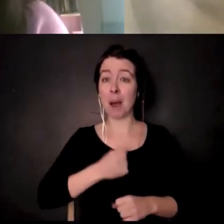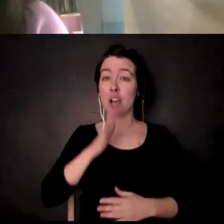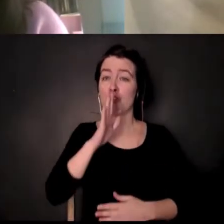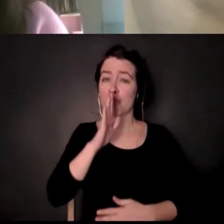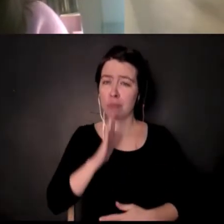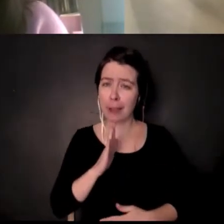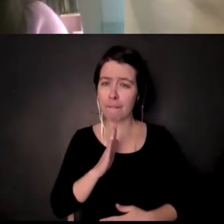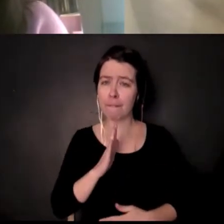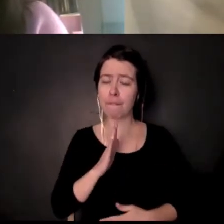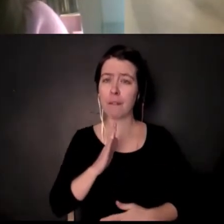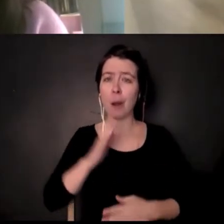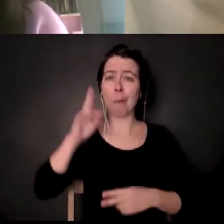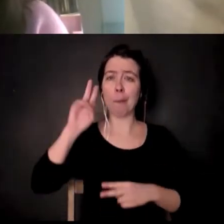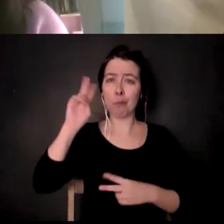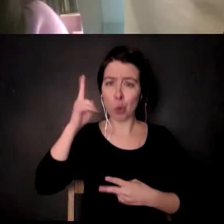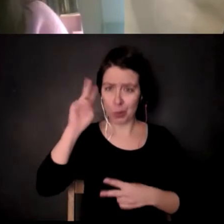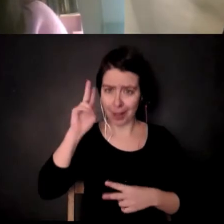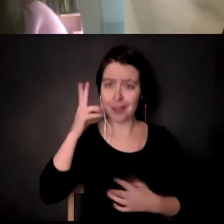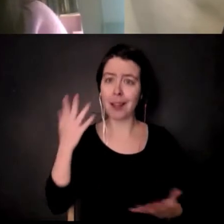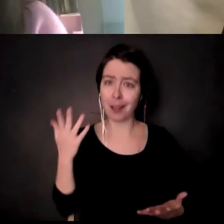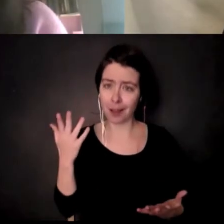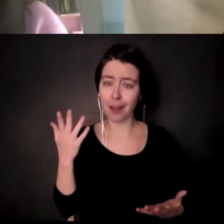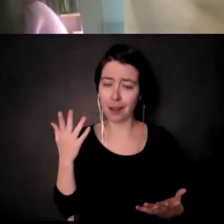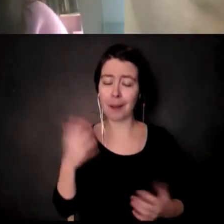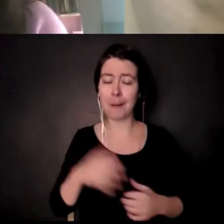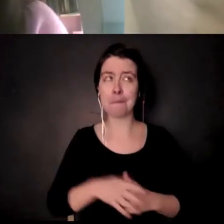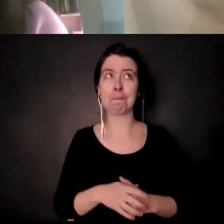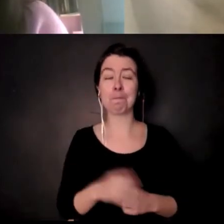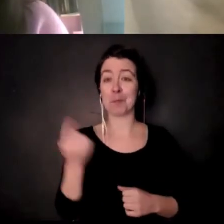like name that as my foremost